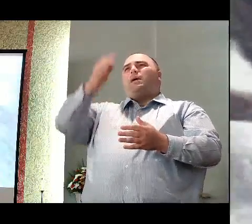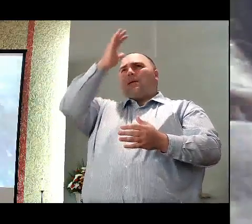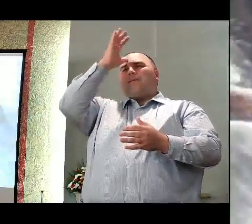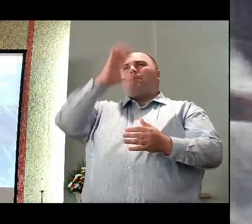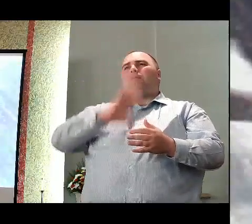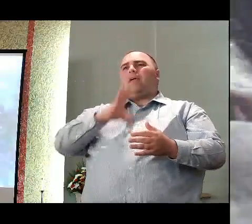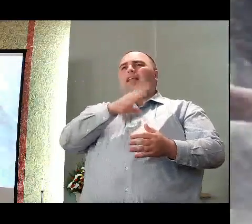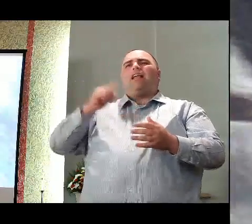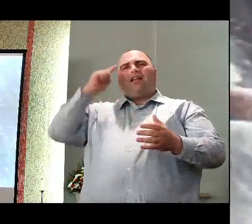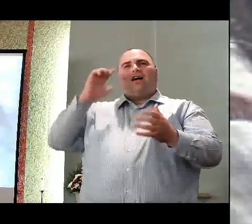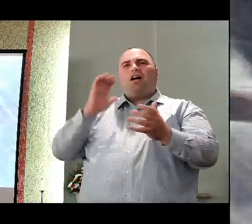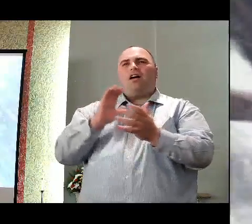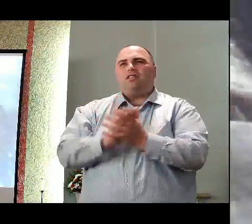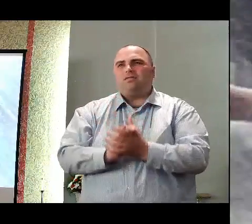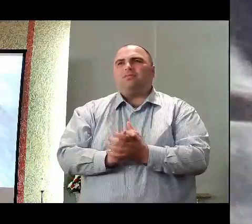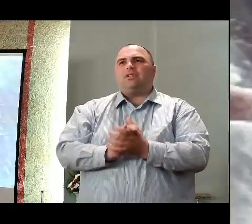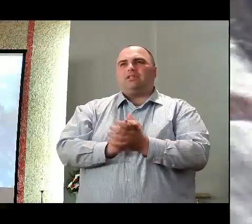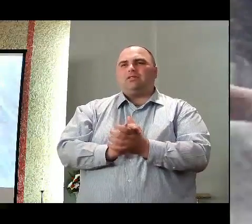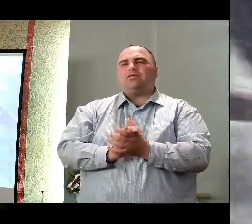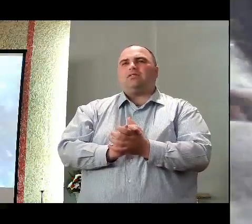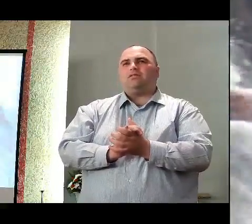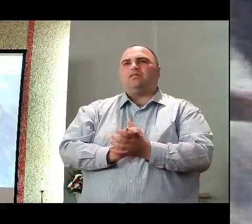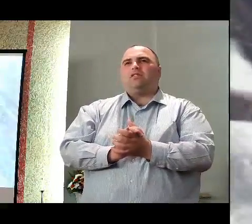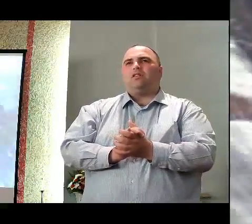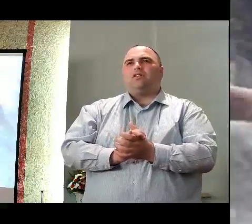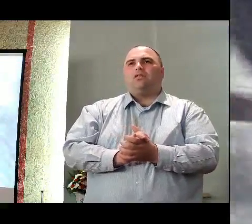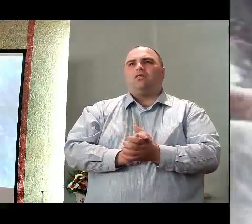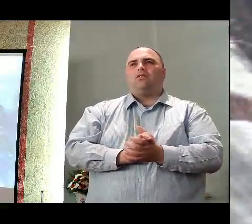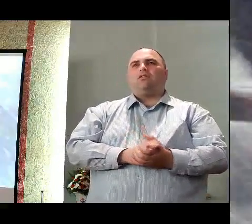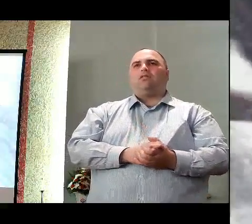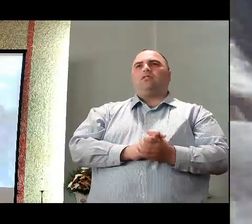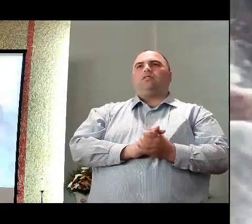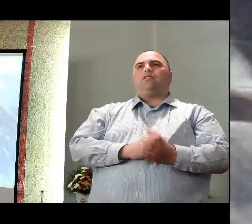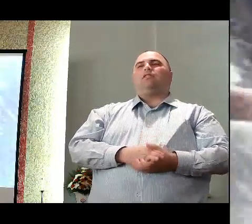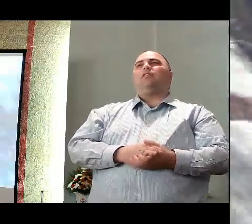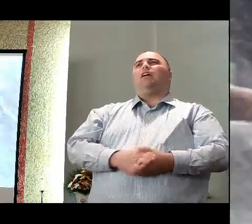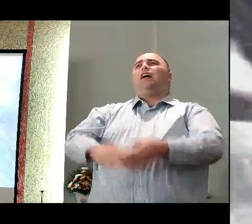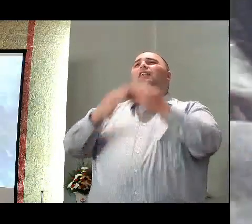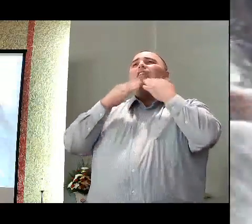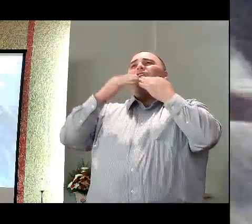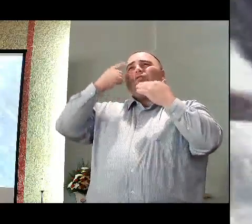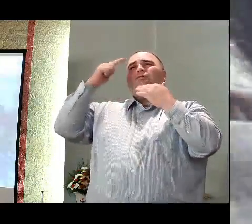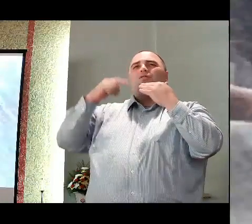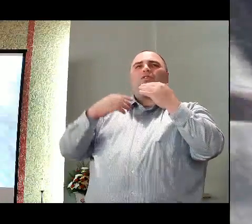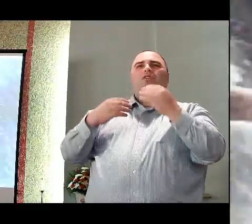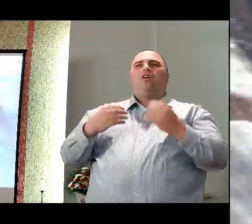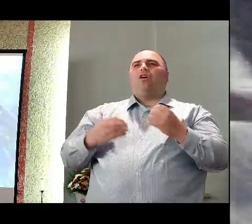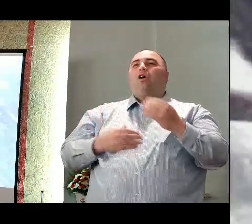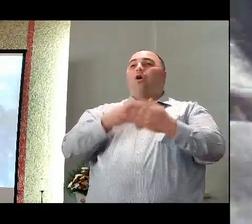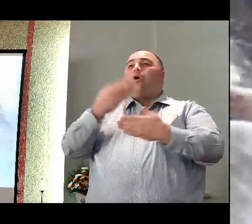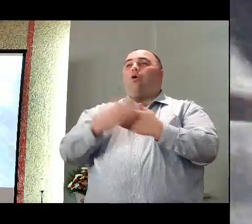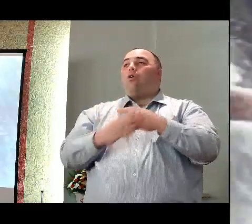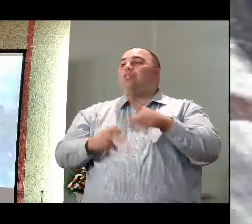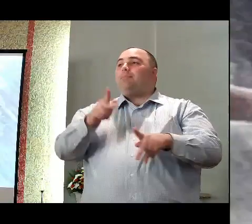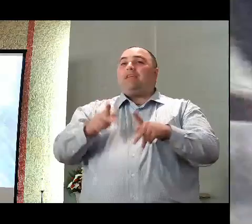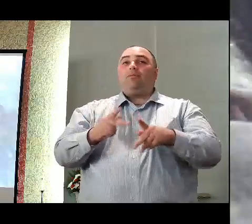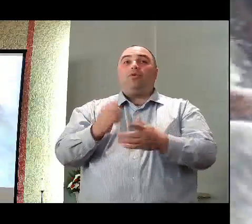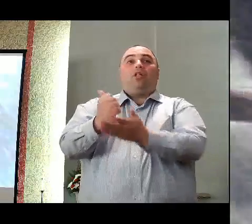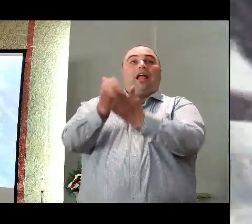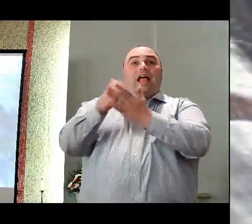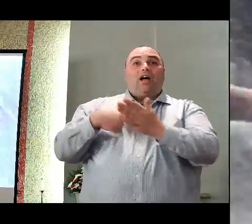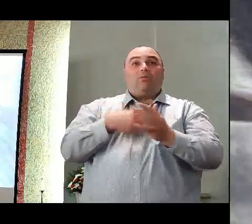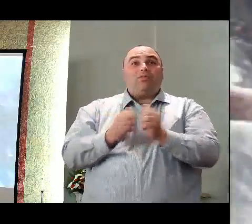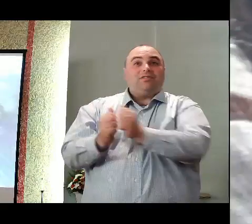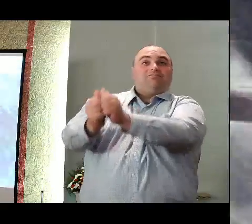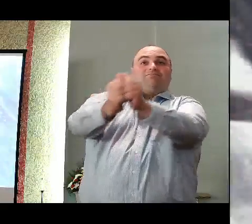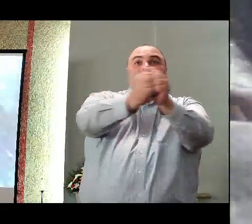your expectations are in this life so that we can bring you glory. Thank you for the many partners that we have in the gospel, together as